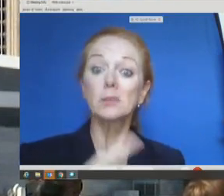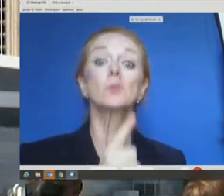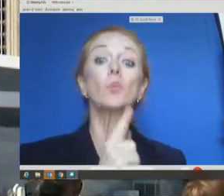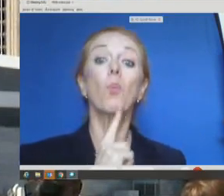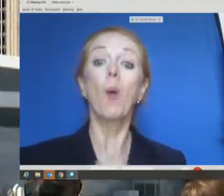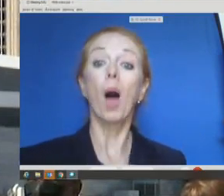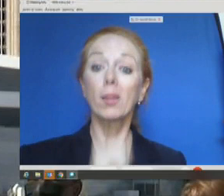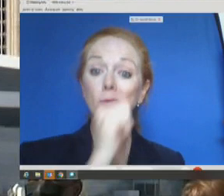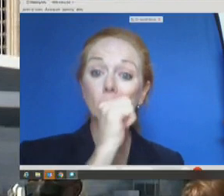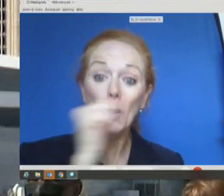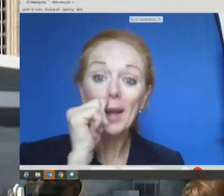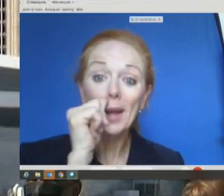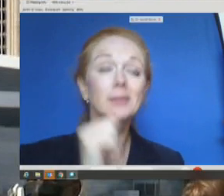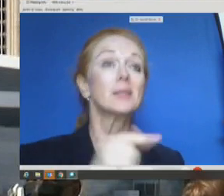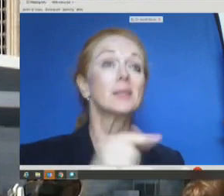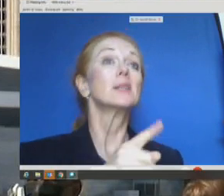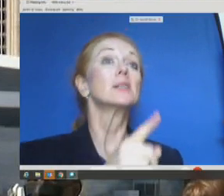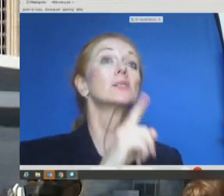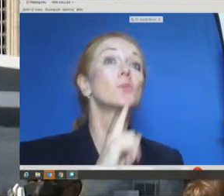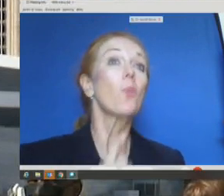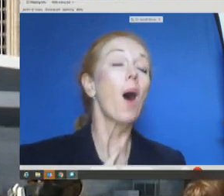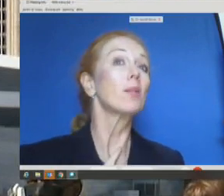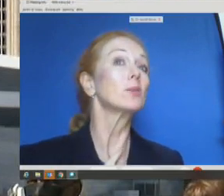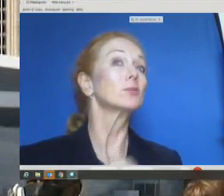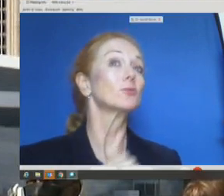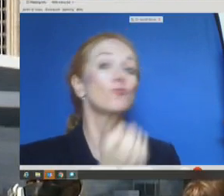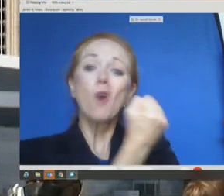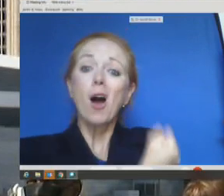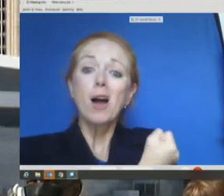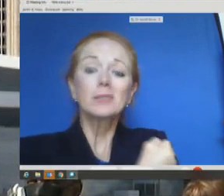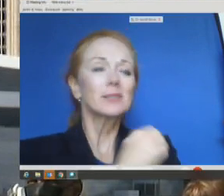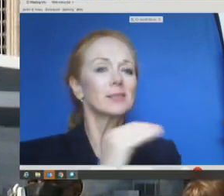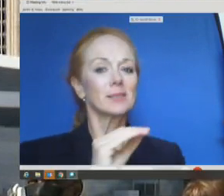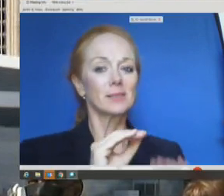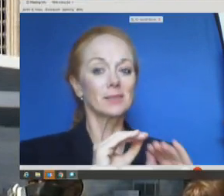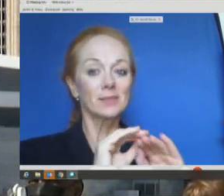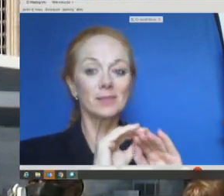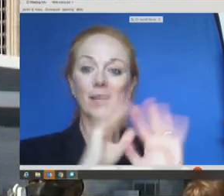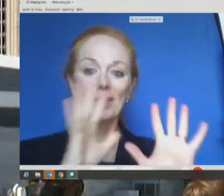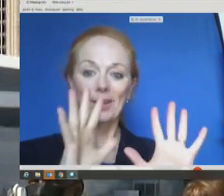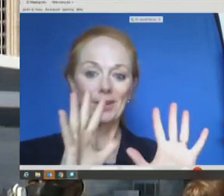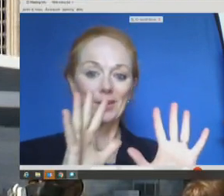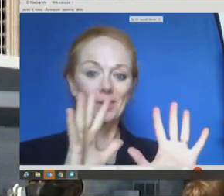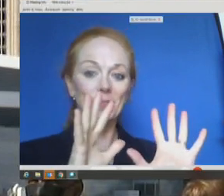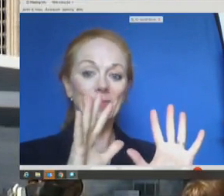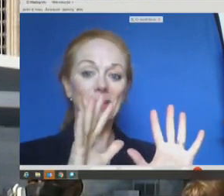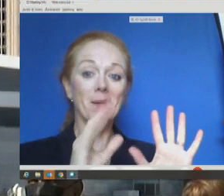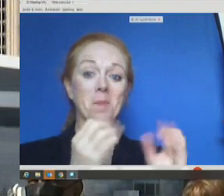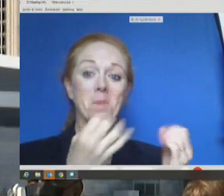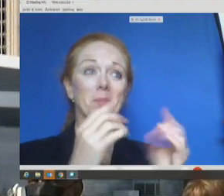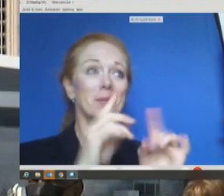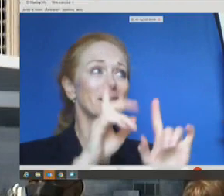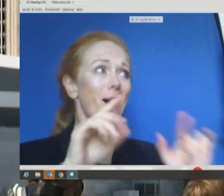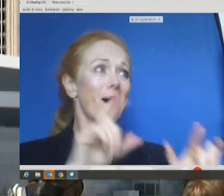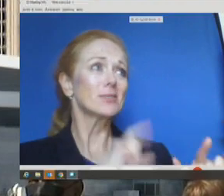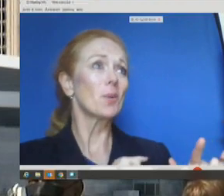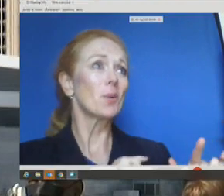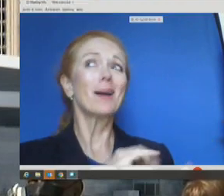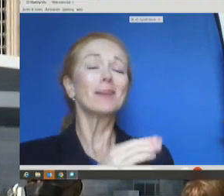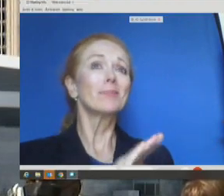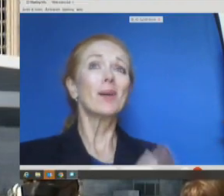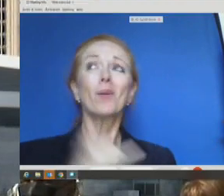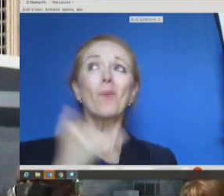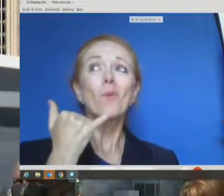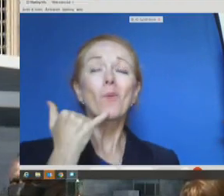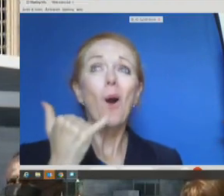policy. We have a lot of policies that officers are expected. We even have a policy to ensure they know the policy. So